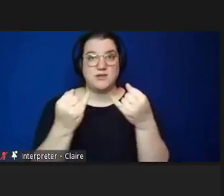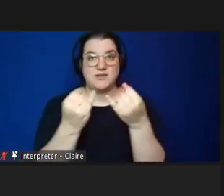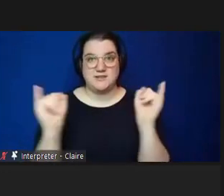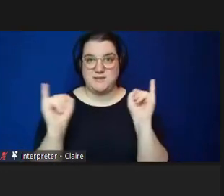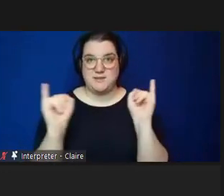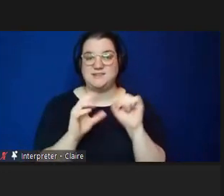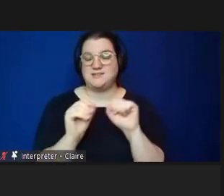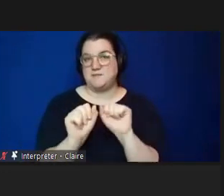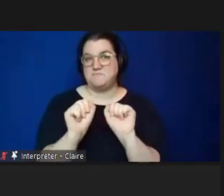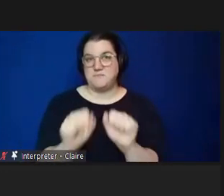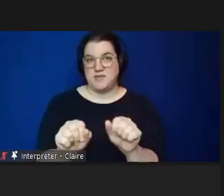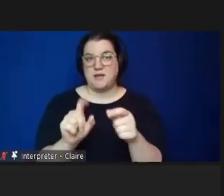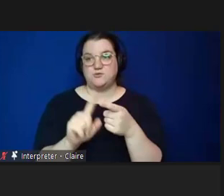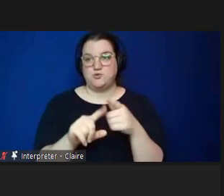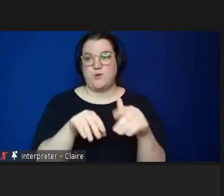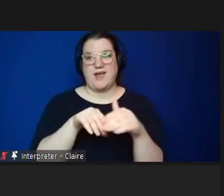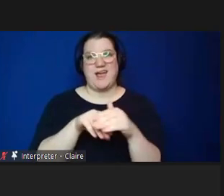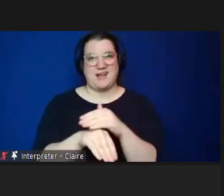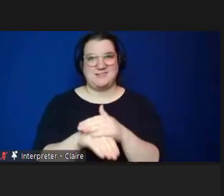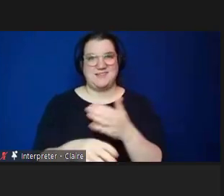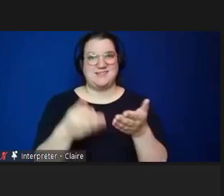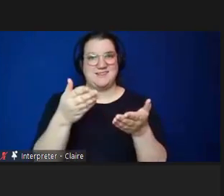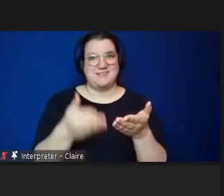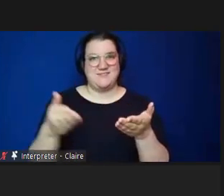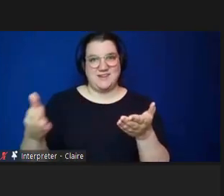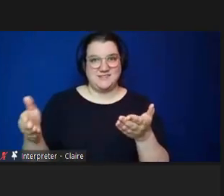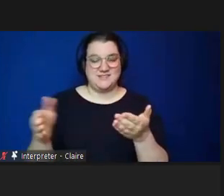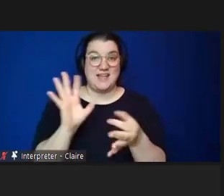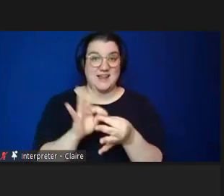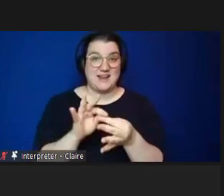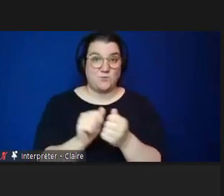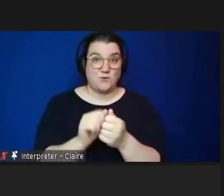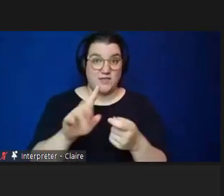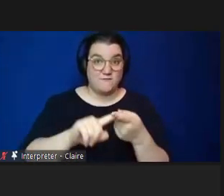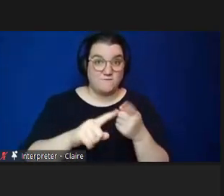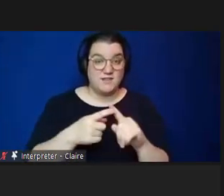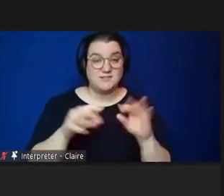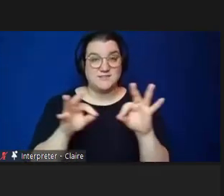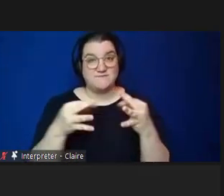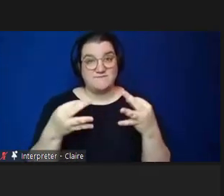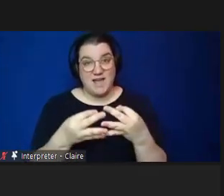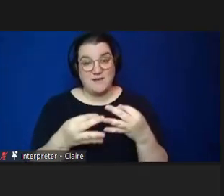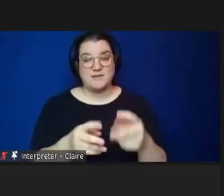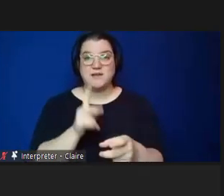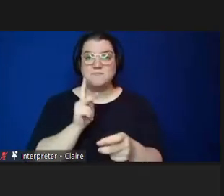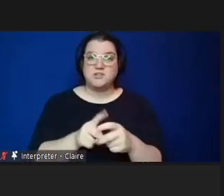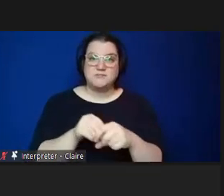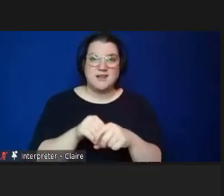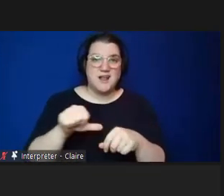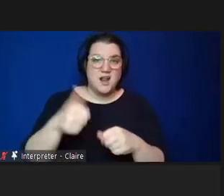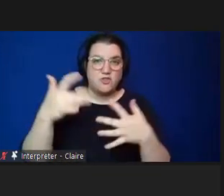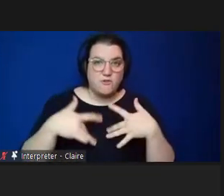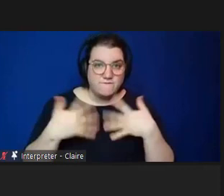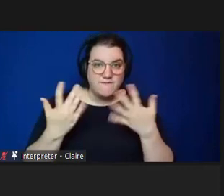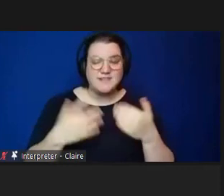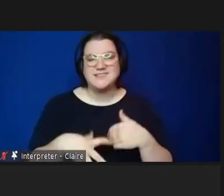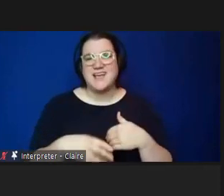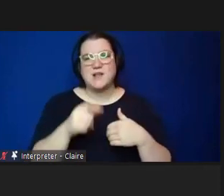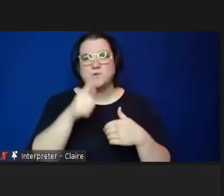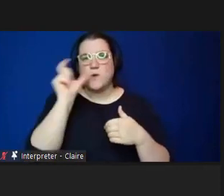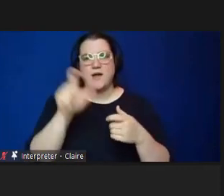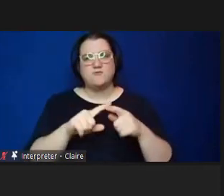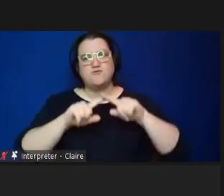be able to access devices, connect with their friends and families, participate in other events, and not have to